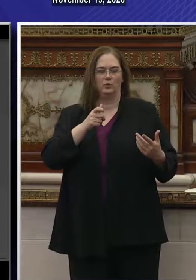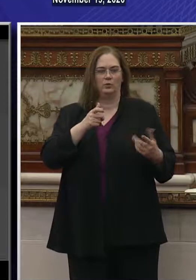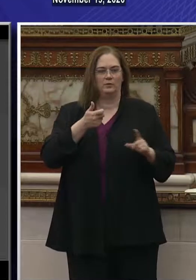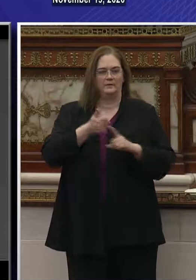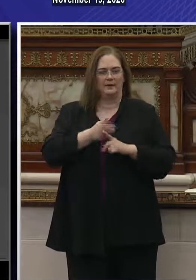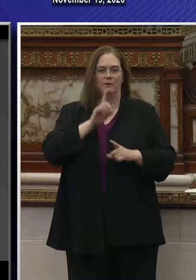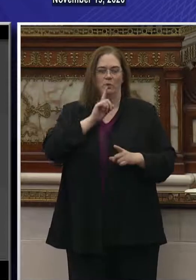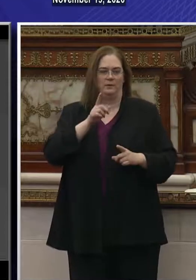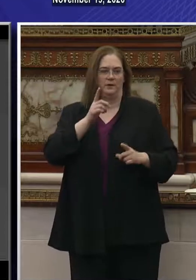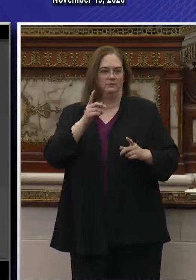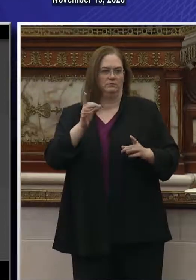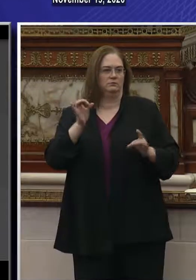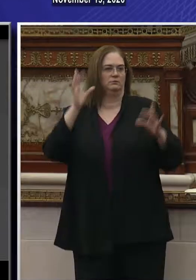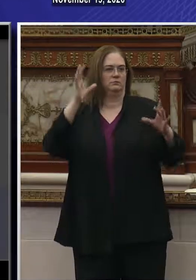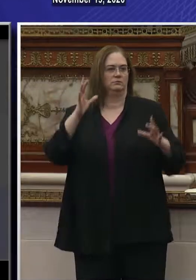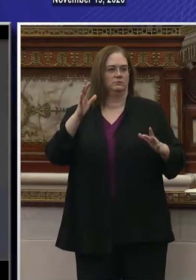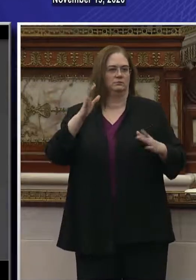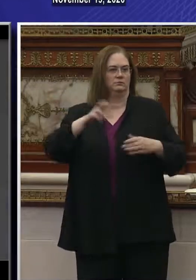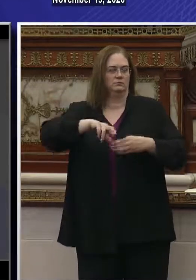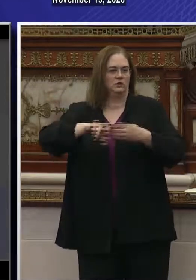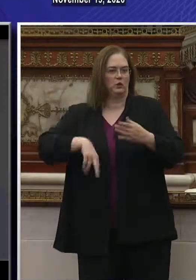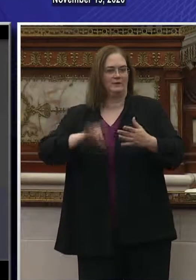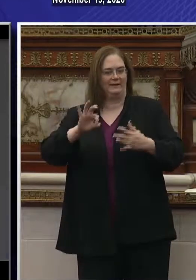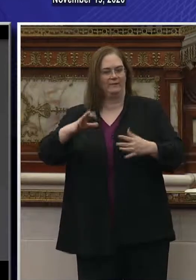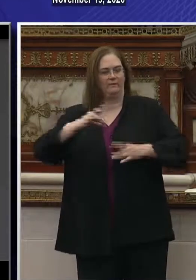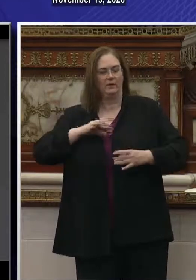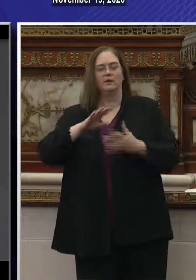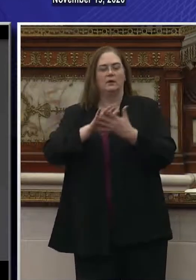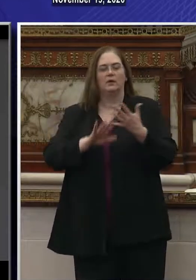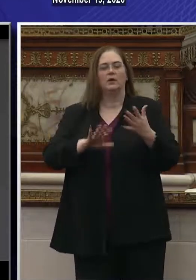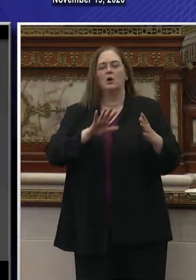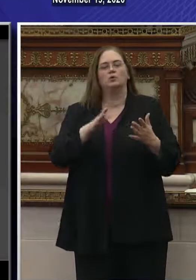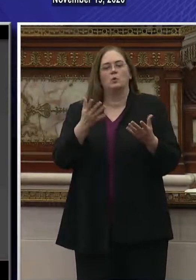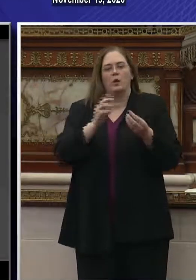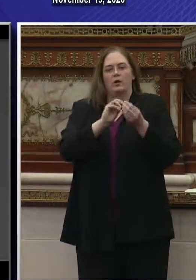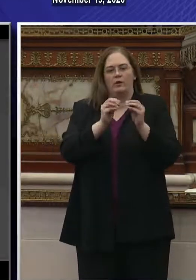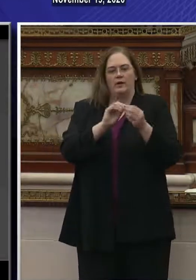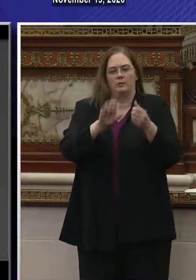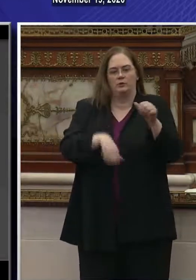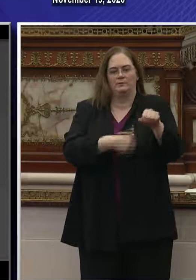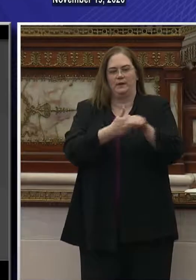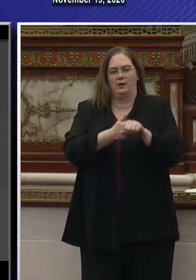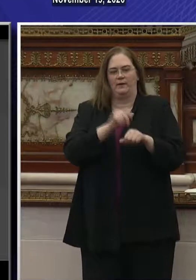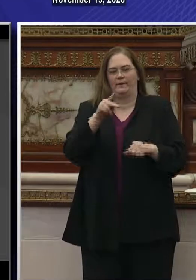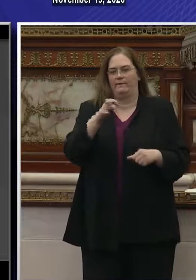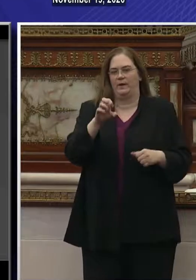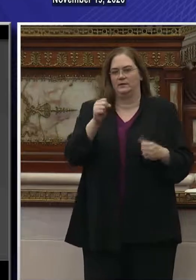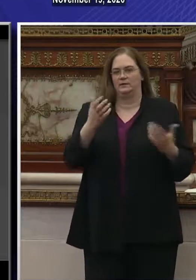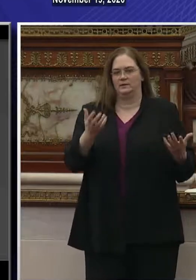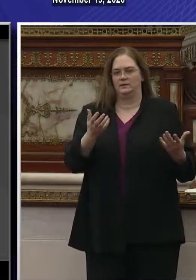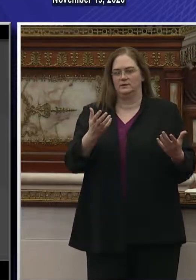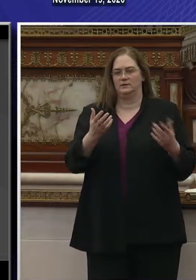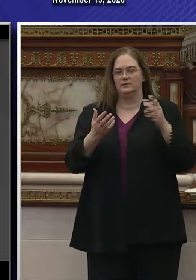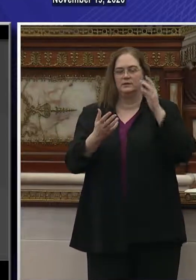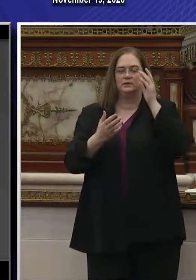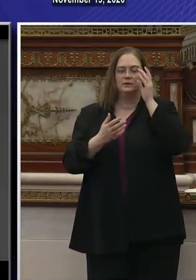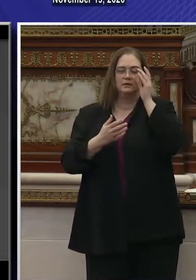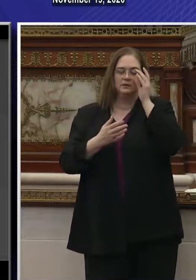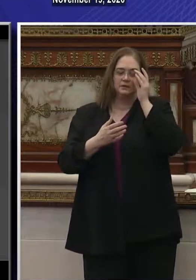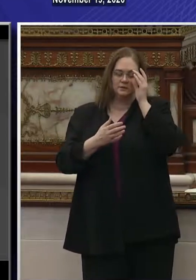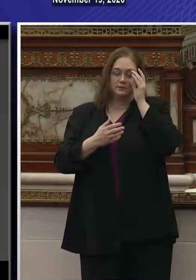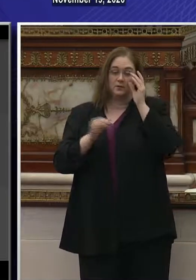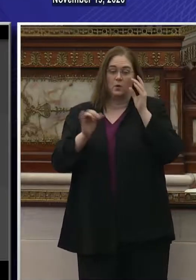and, this group and that group. And what are the numbers behind the phases? And also